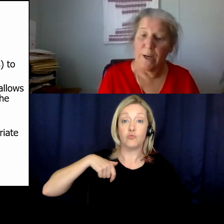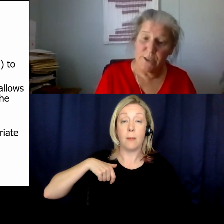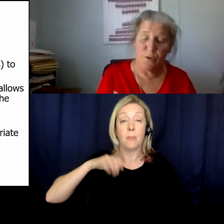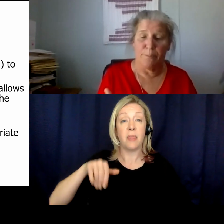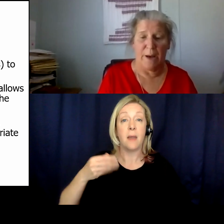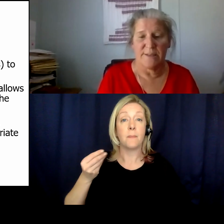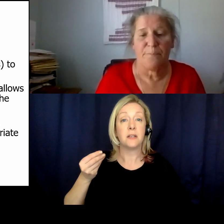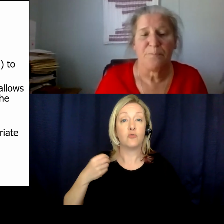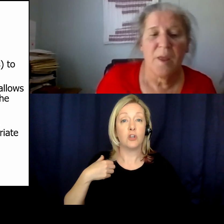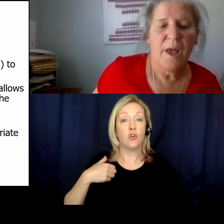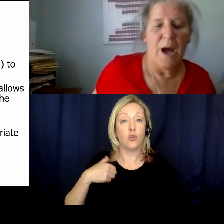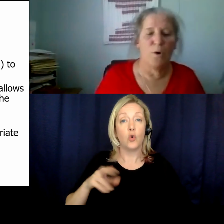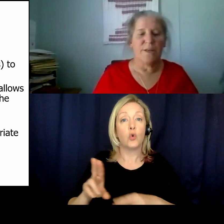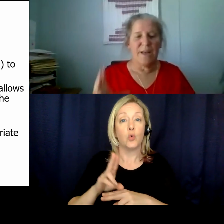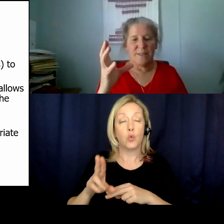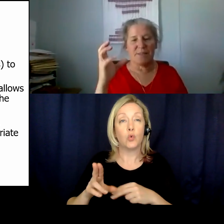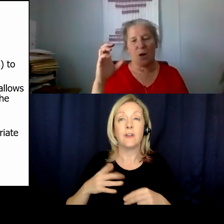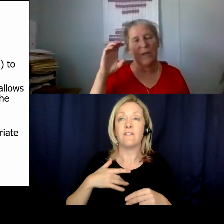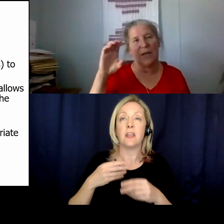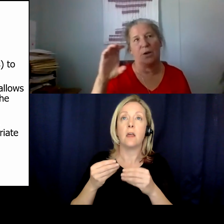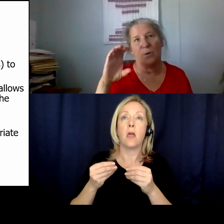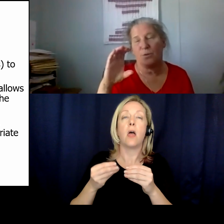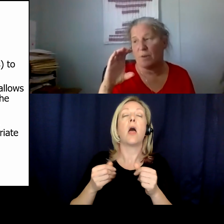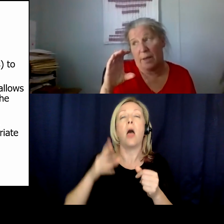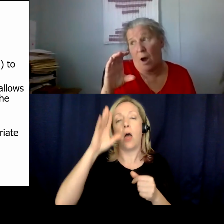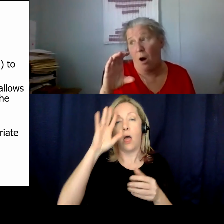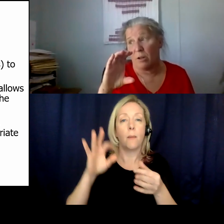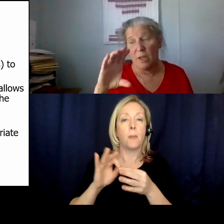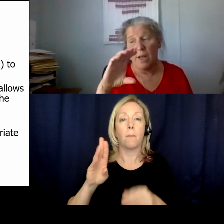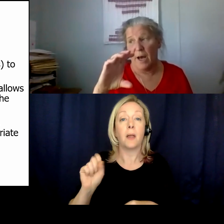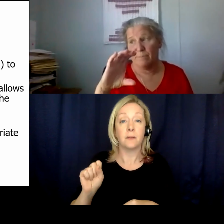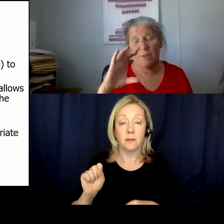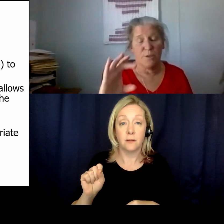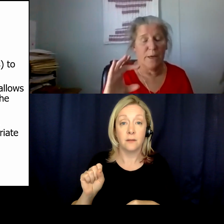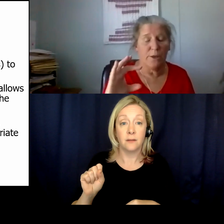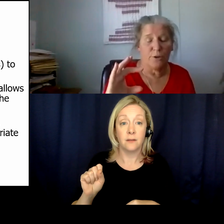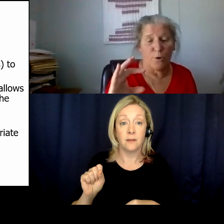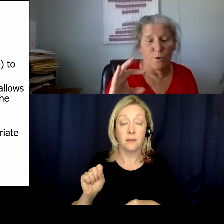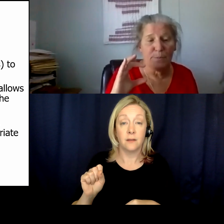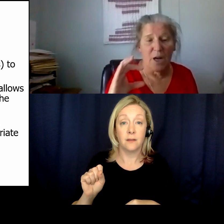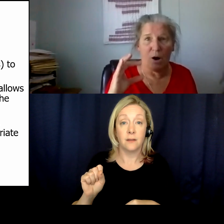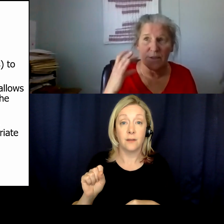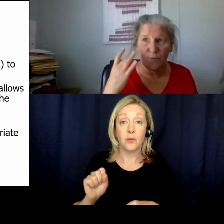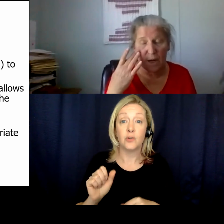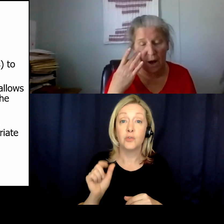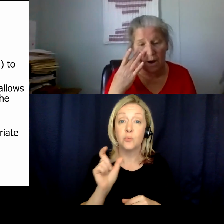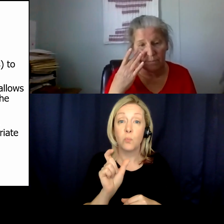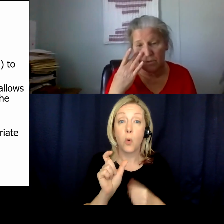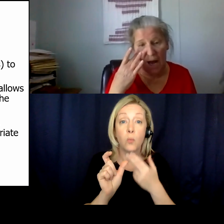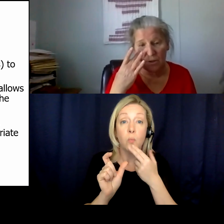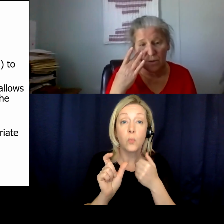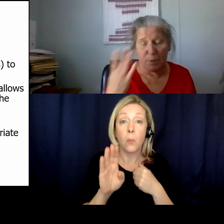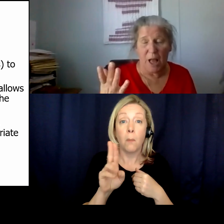we're going to the bus. I wouldn't necessarily use at all those miniatures, because for